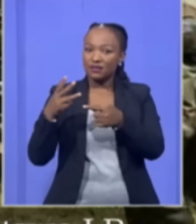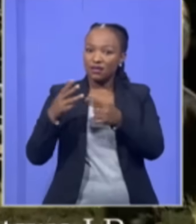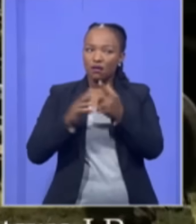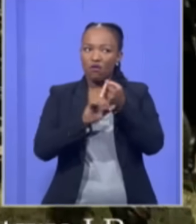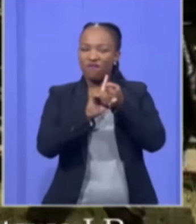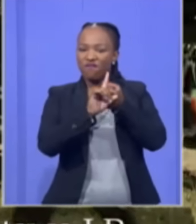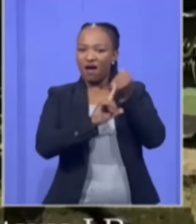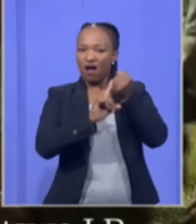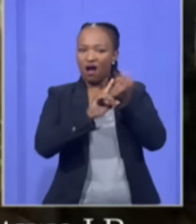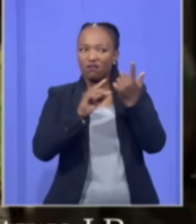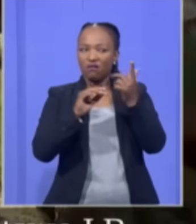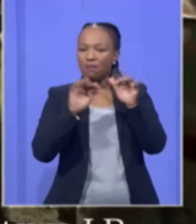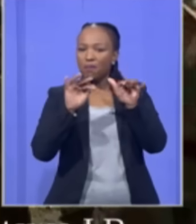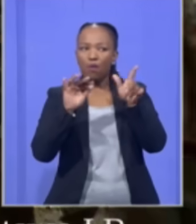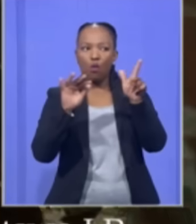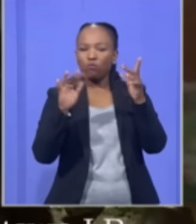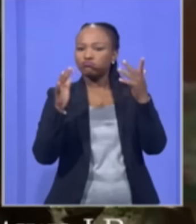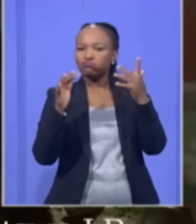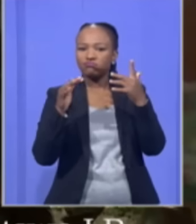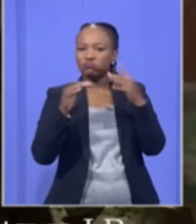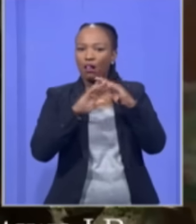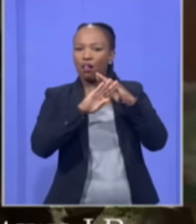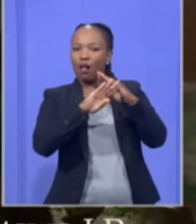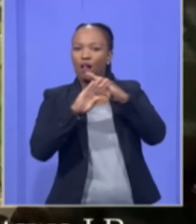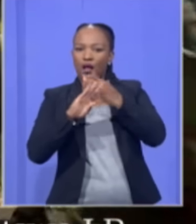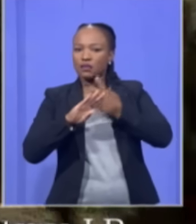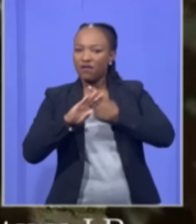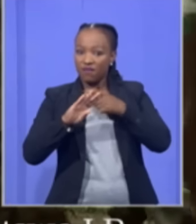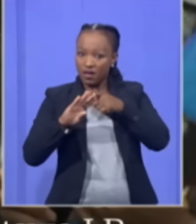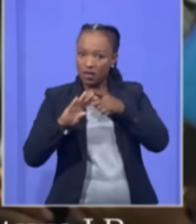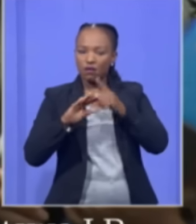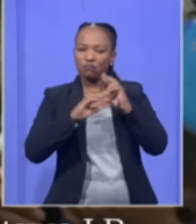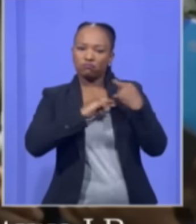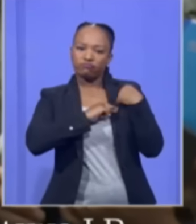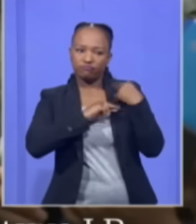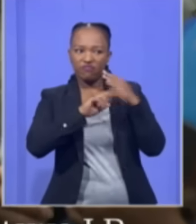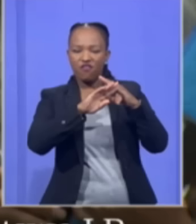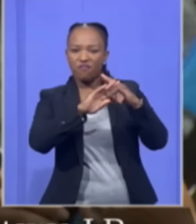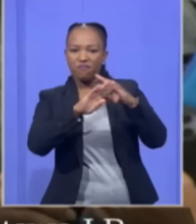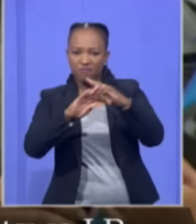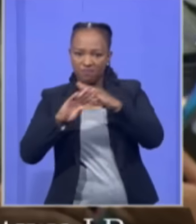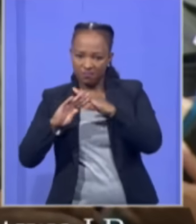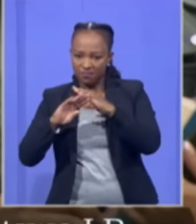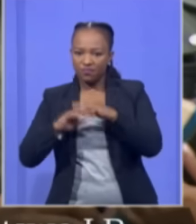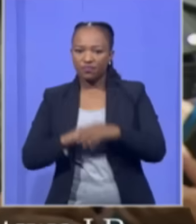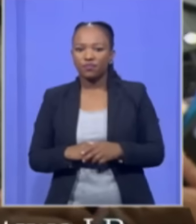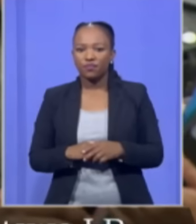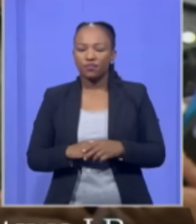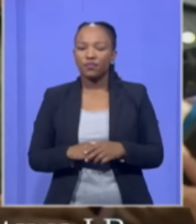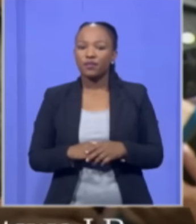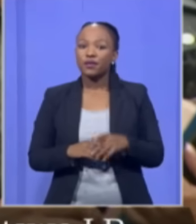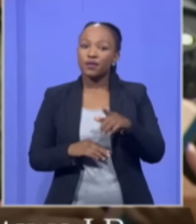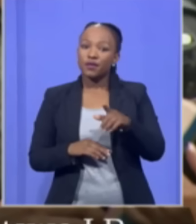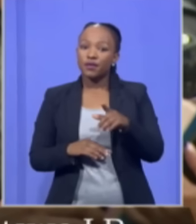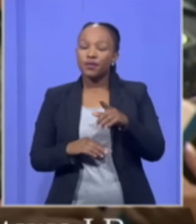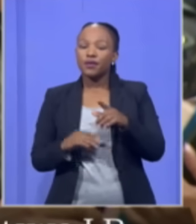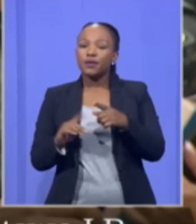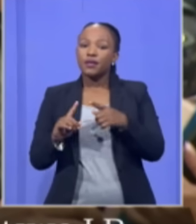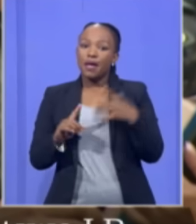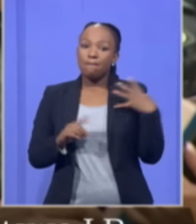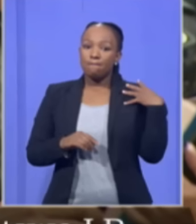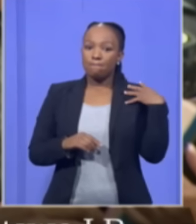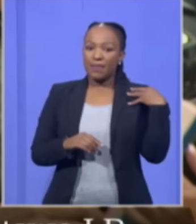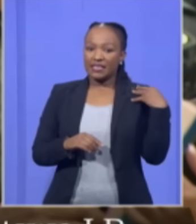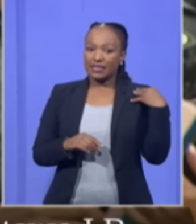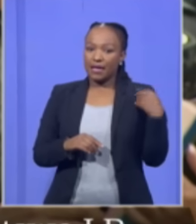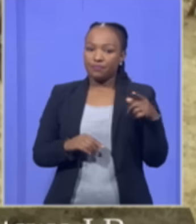ba neng ba sitwa ho itonela kgahlano le bahlekefetsi ba bona. Ka ho le leng letona la naha la Sesole Enji Motshekga